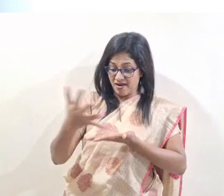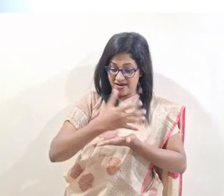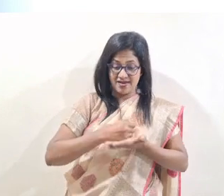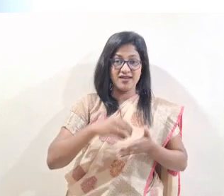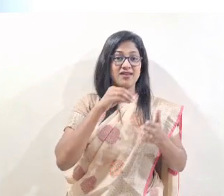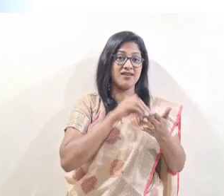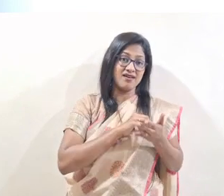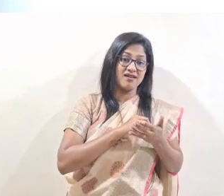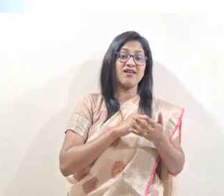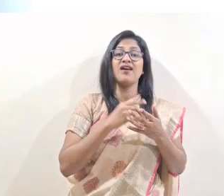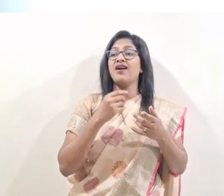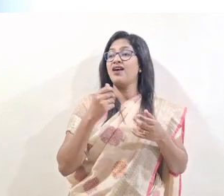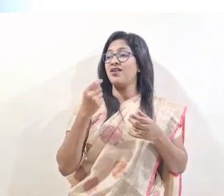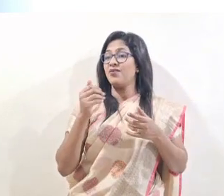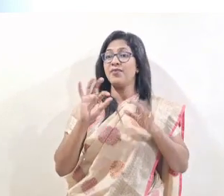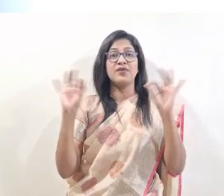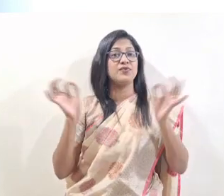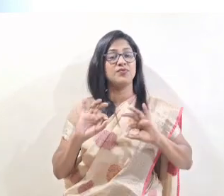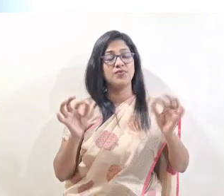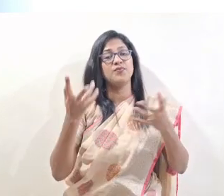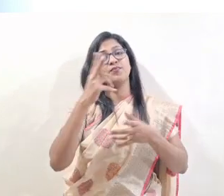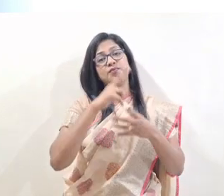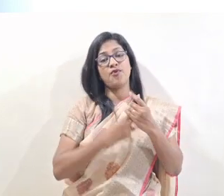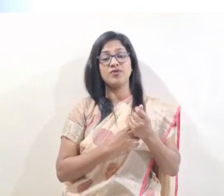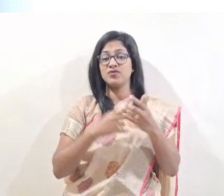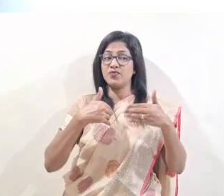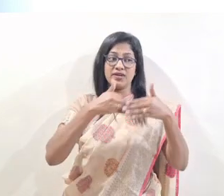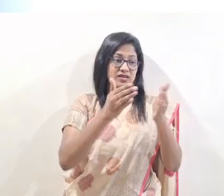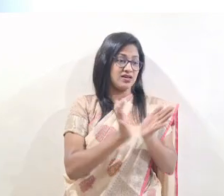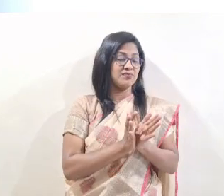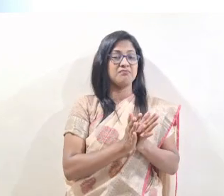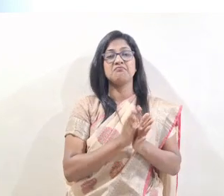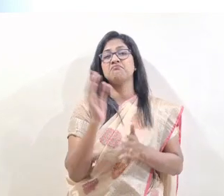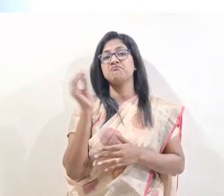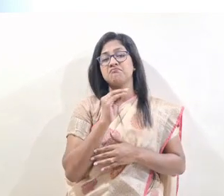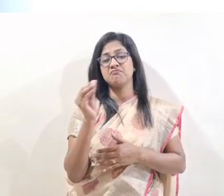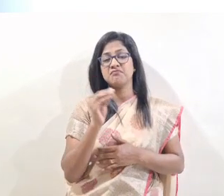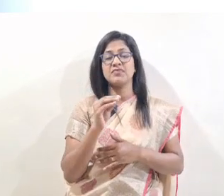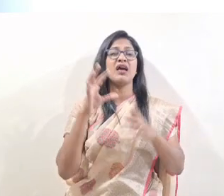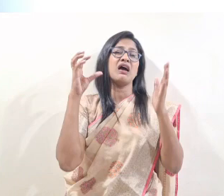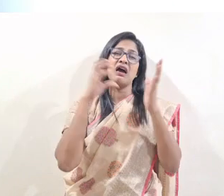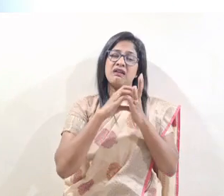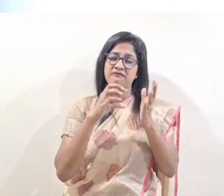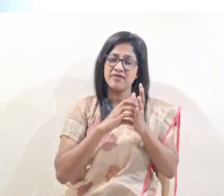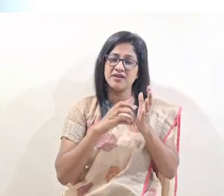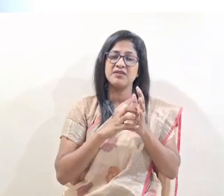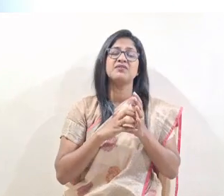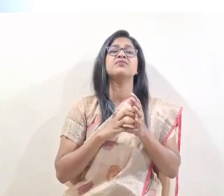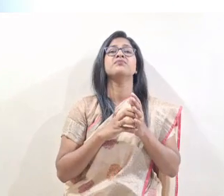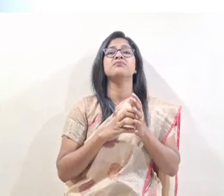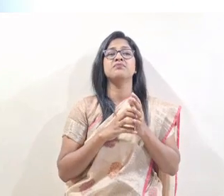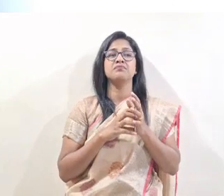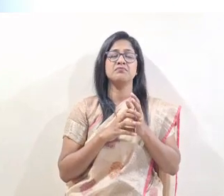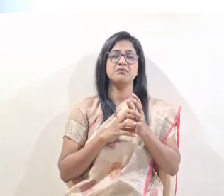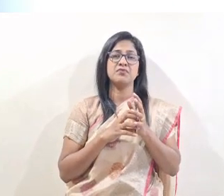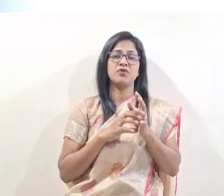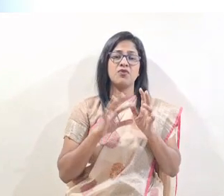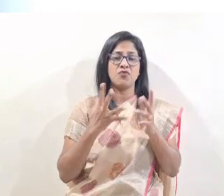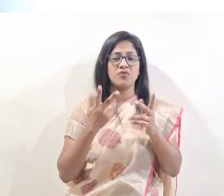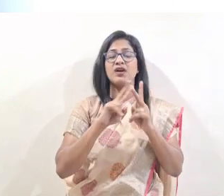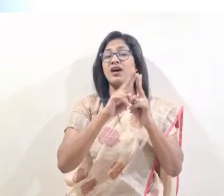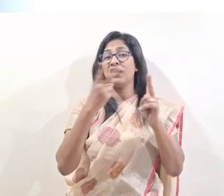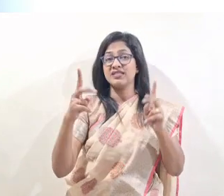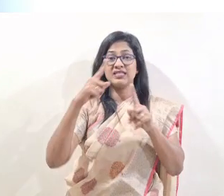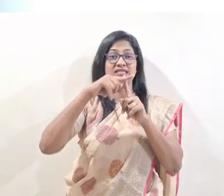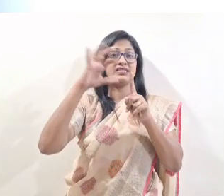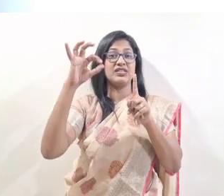collection and non-fare also. The entire industry has gone for effort, whether advertisement or all other,